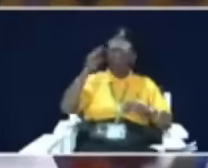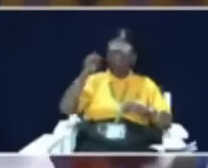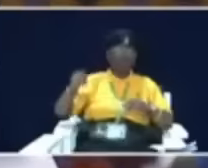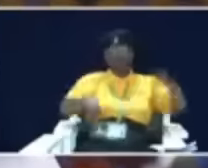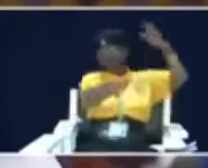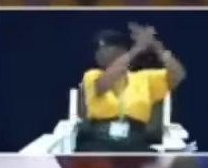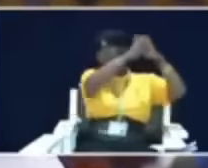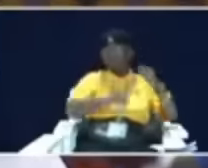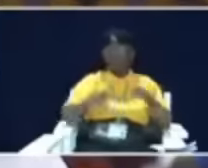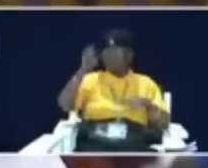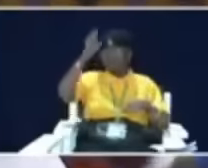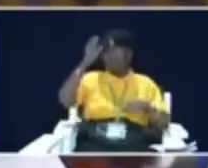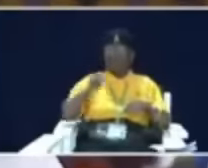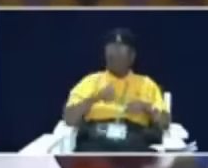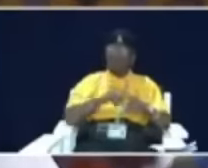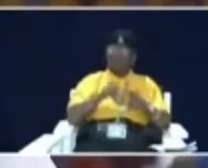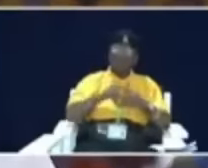seven